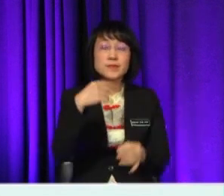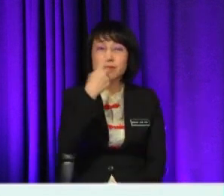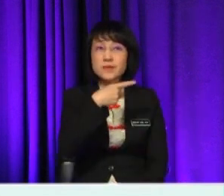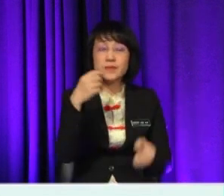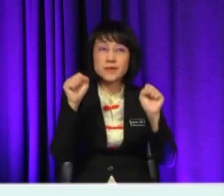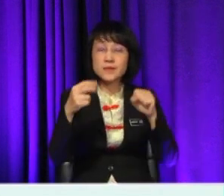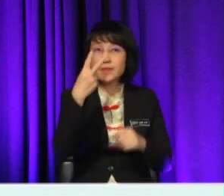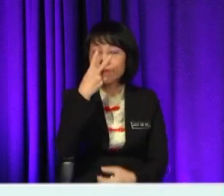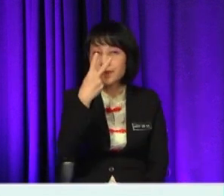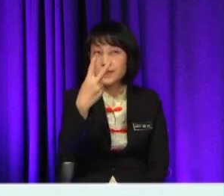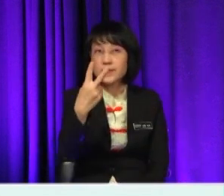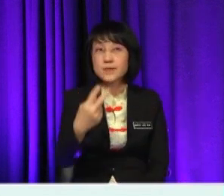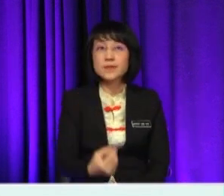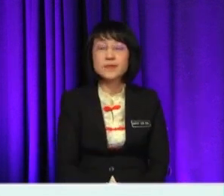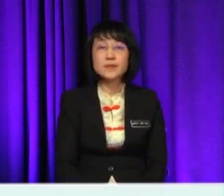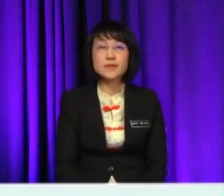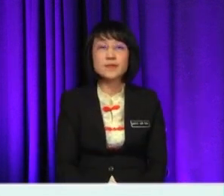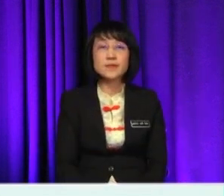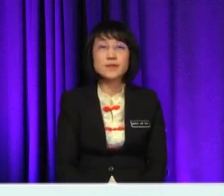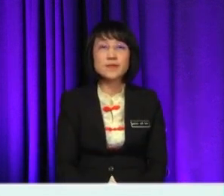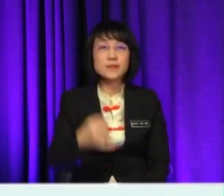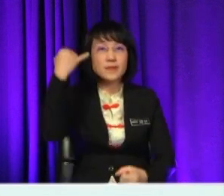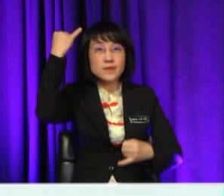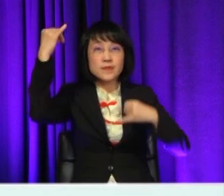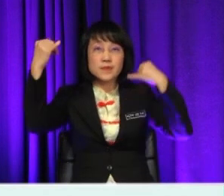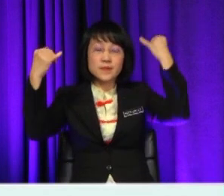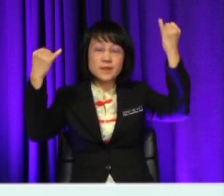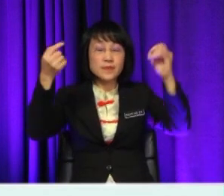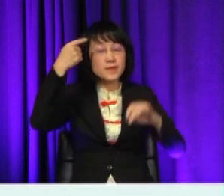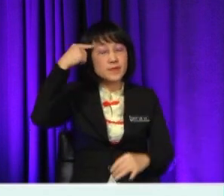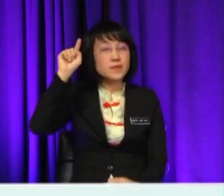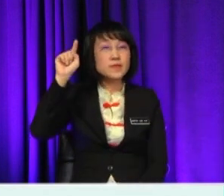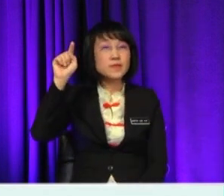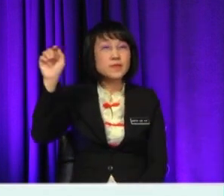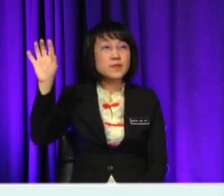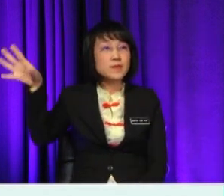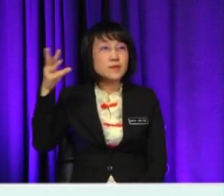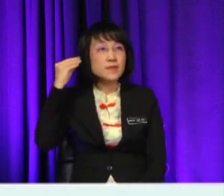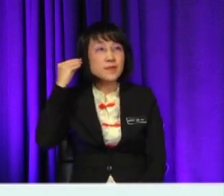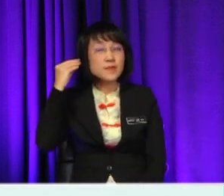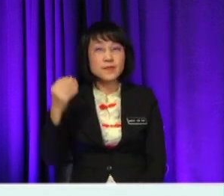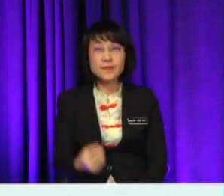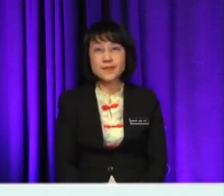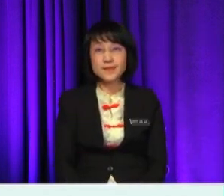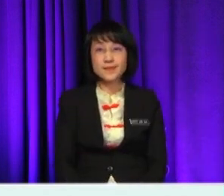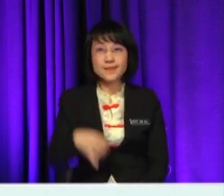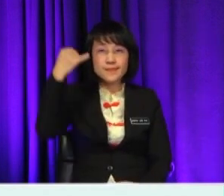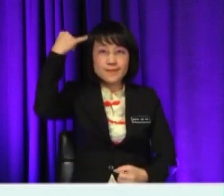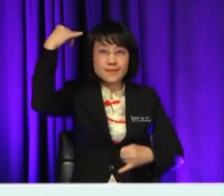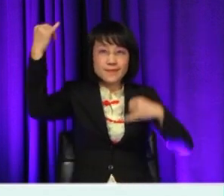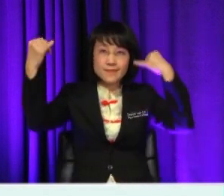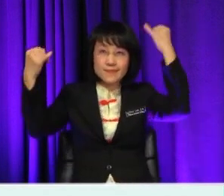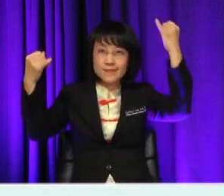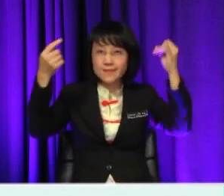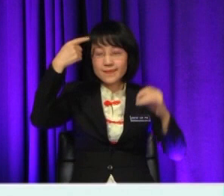see the imagery for sound here? I think I spotted, but let's see whether our pupils online have